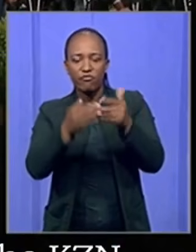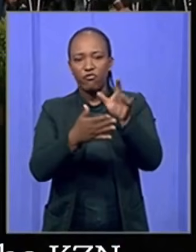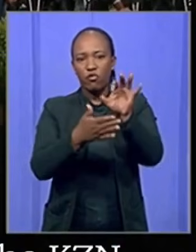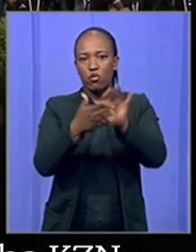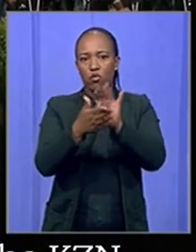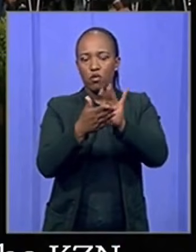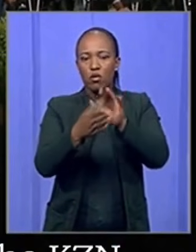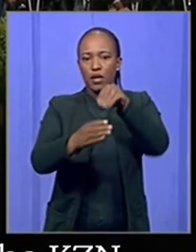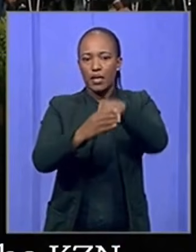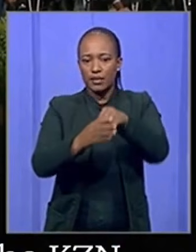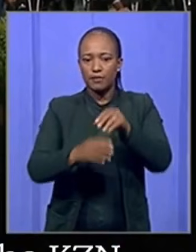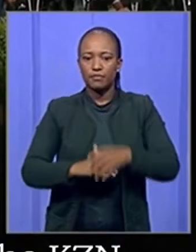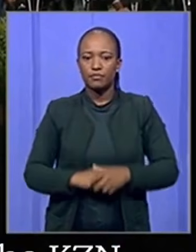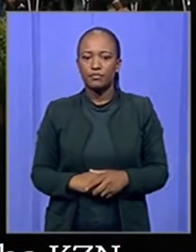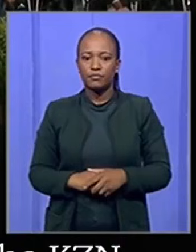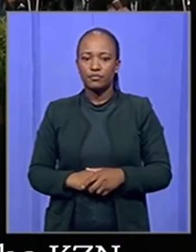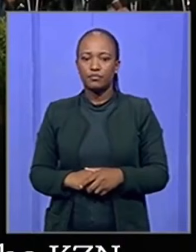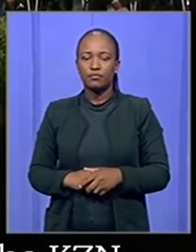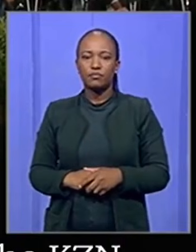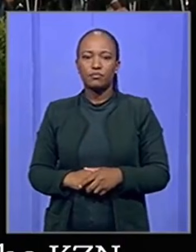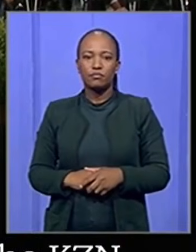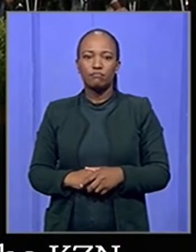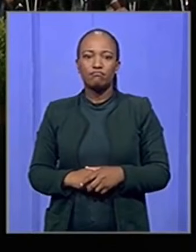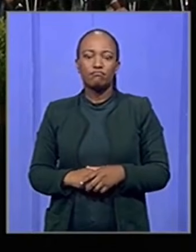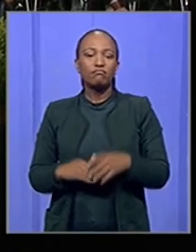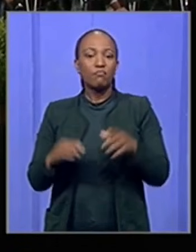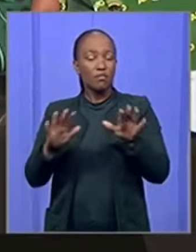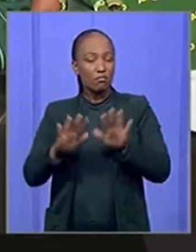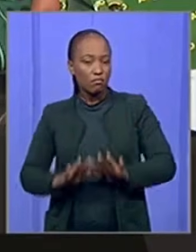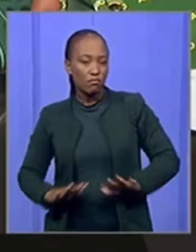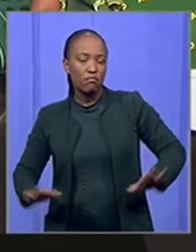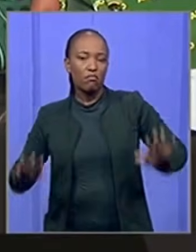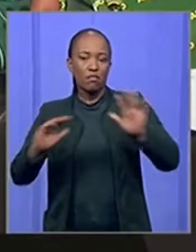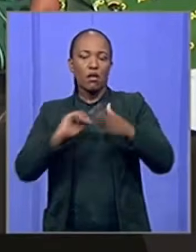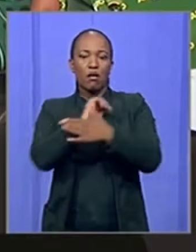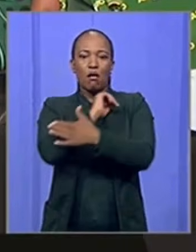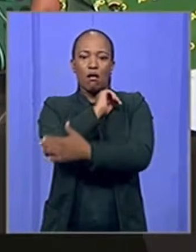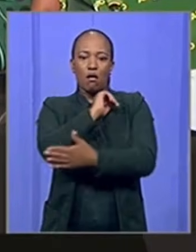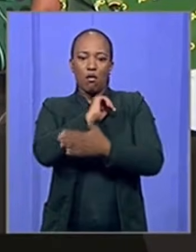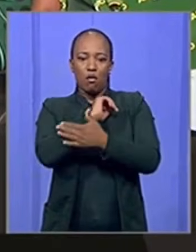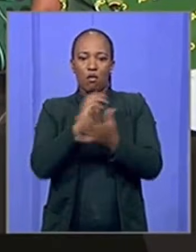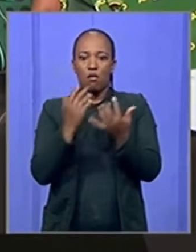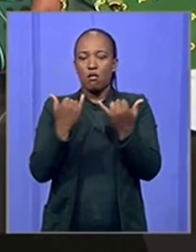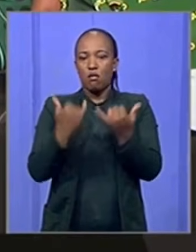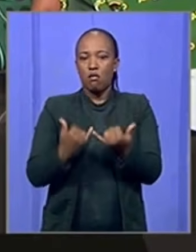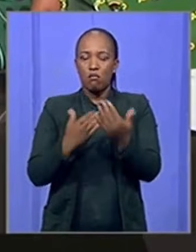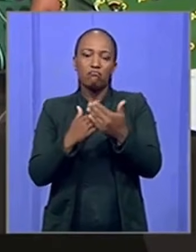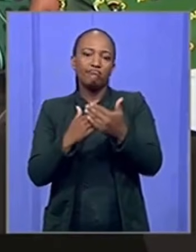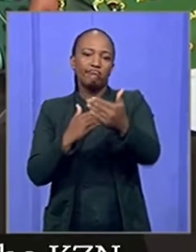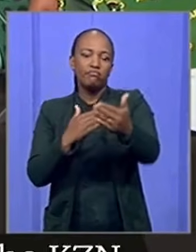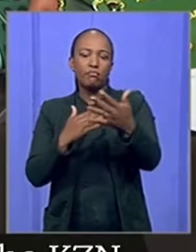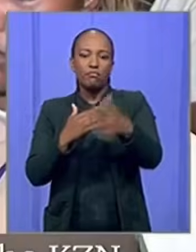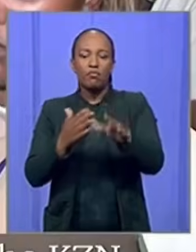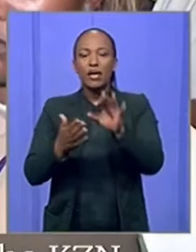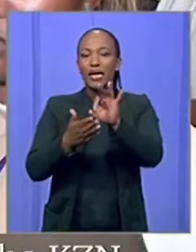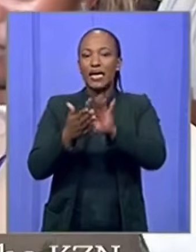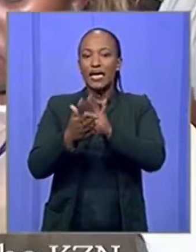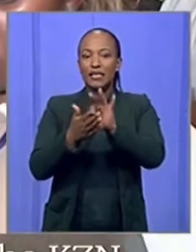Ke mekga e 50 a metso e tlang ho kenela dikgetho naha ka bophara, mme e 30 a metso ya yona e tla kenela dikgetho